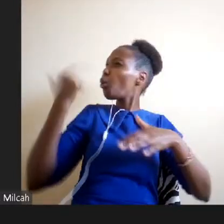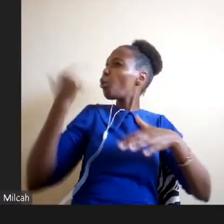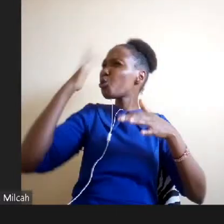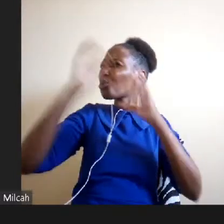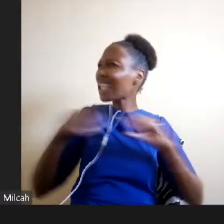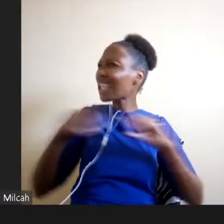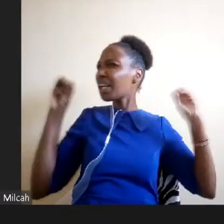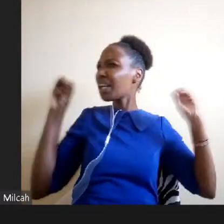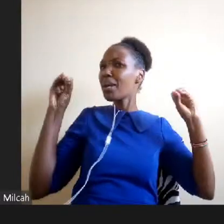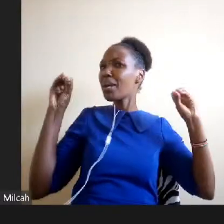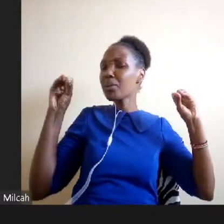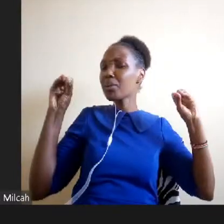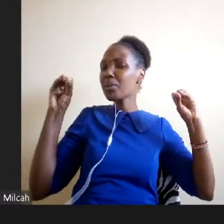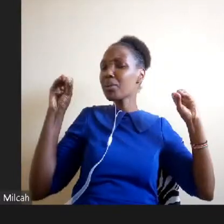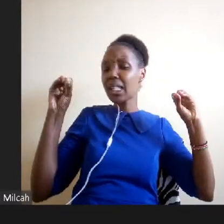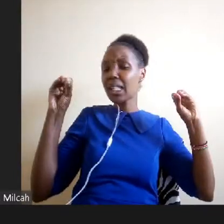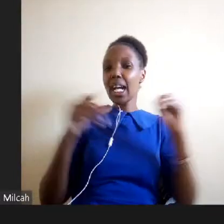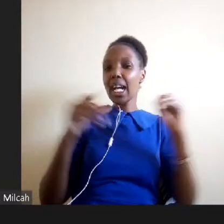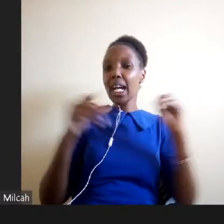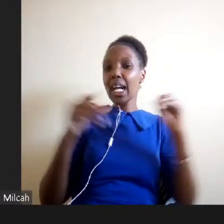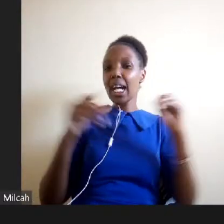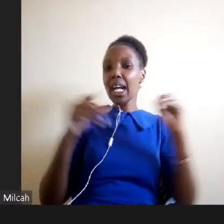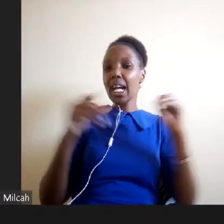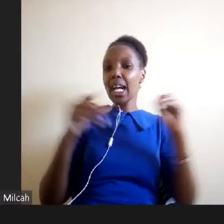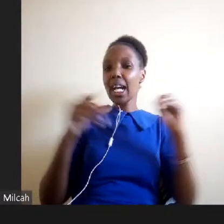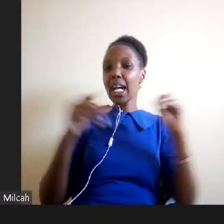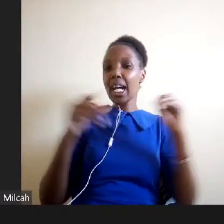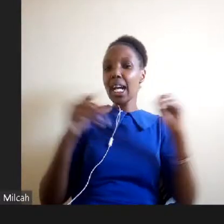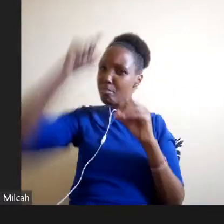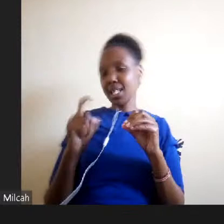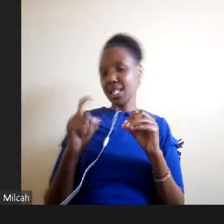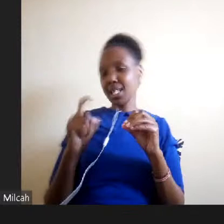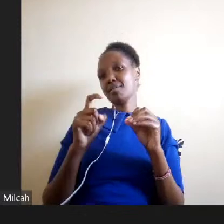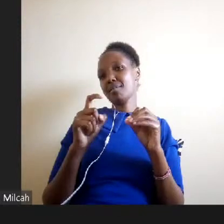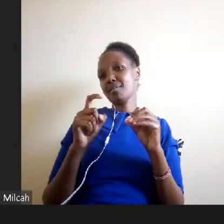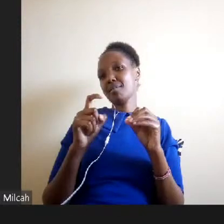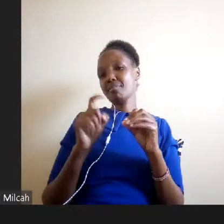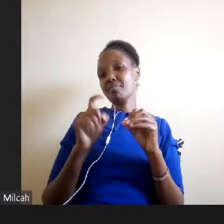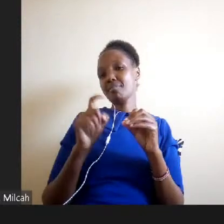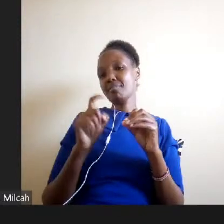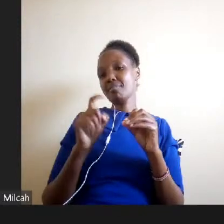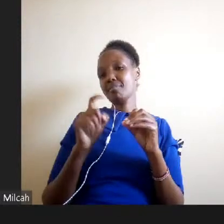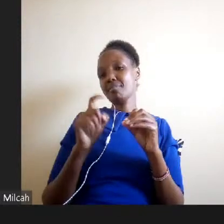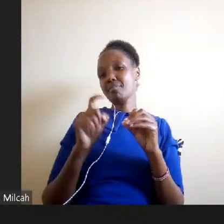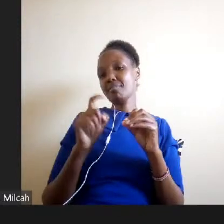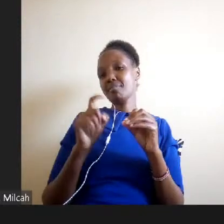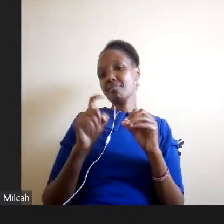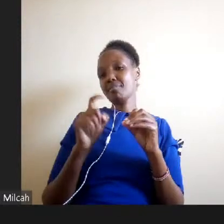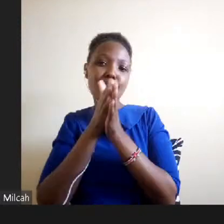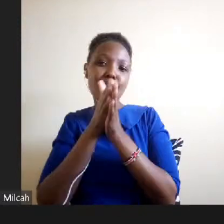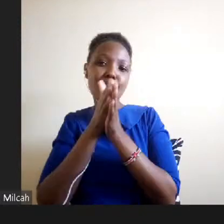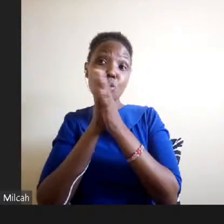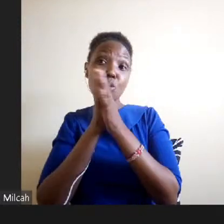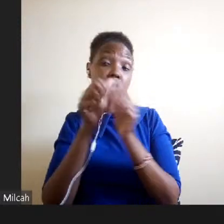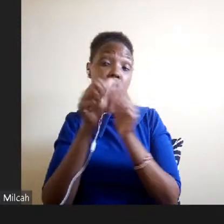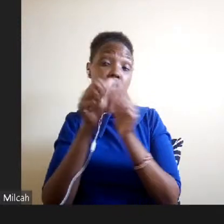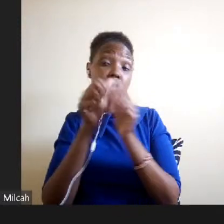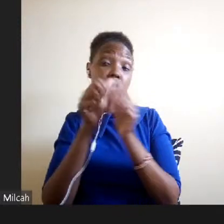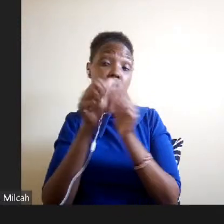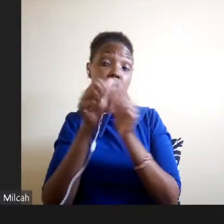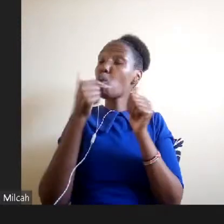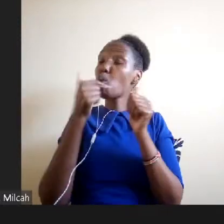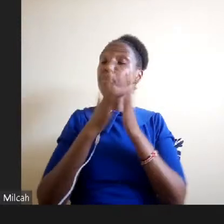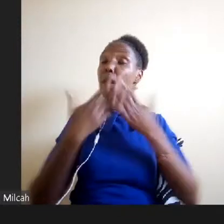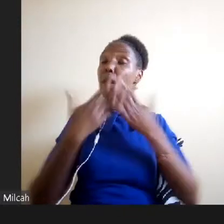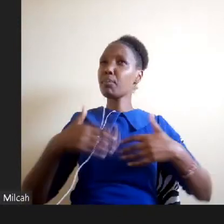goes to show that parents, we need to be able to listen to stories about people who have gone through this online grooming. I remember